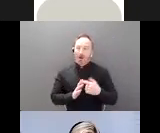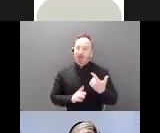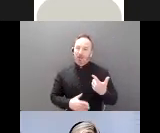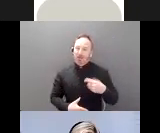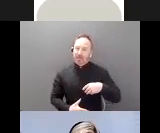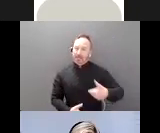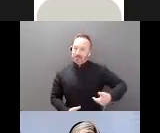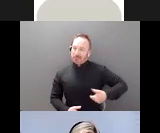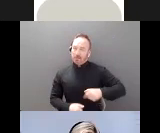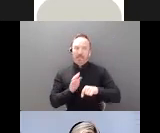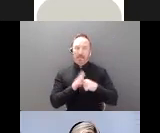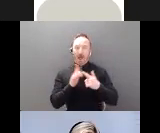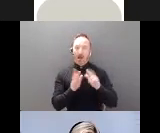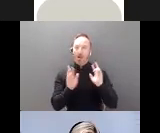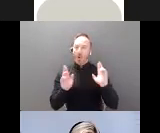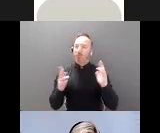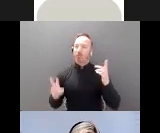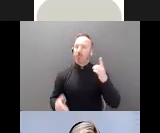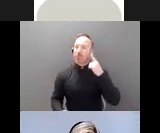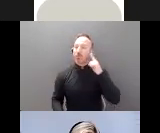So I hope you found that useful.